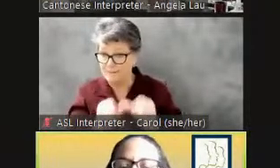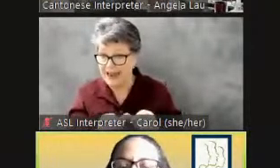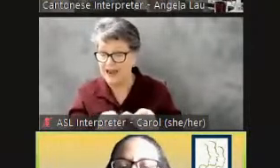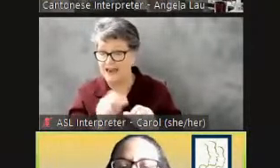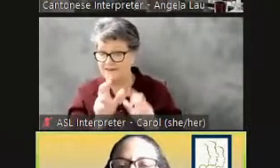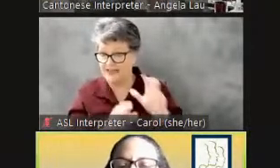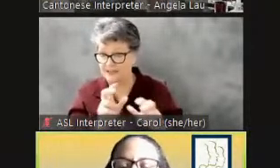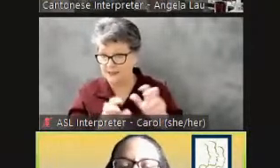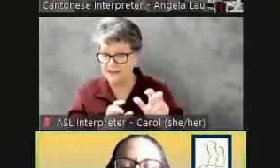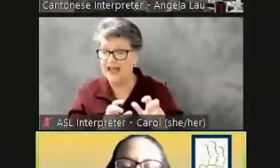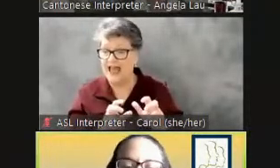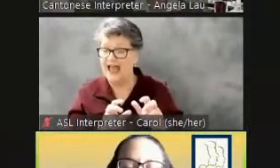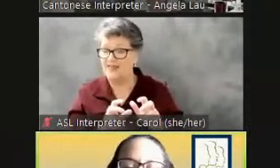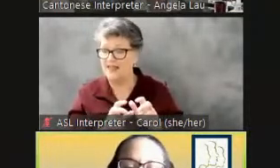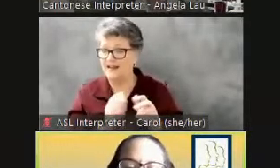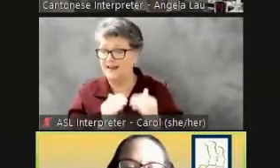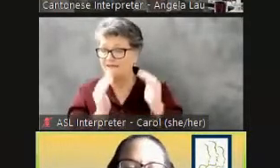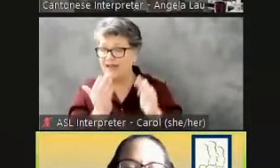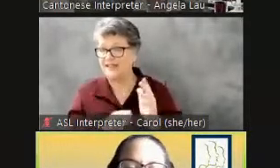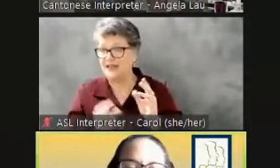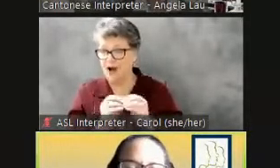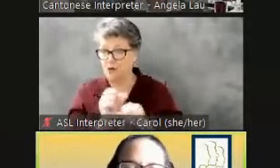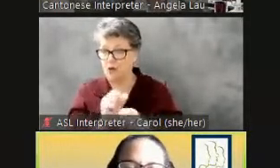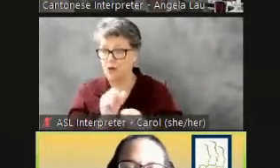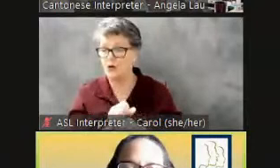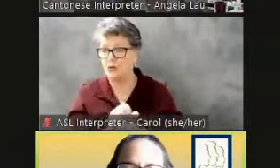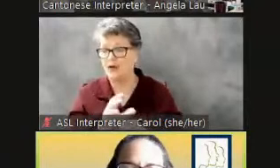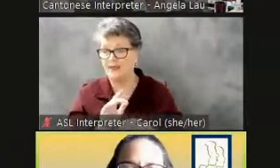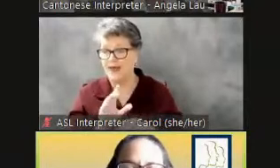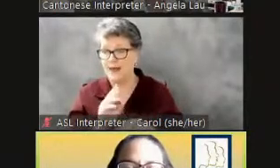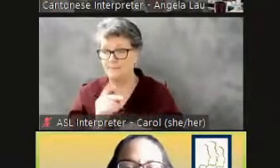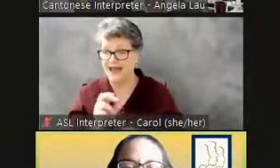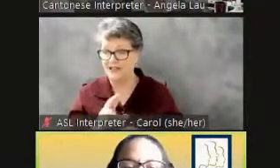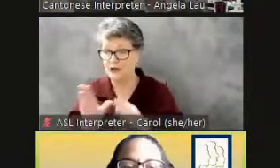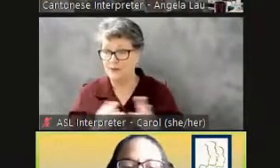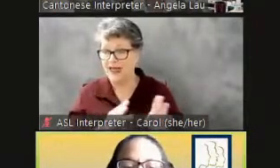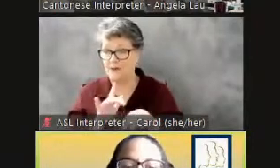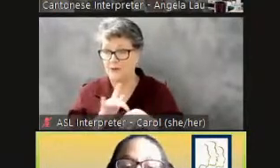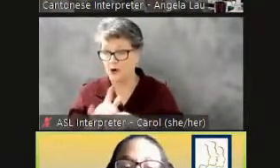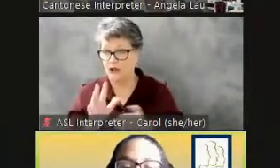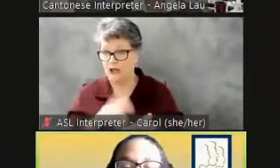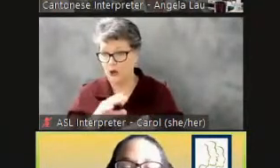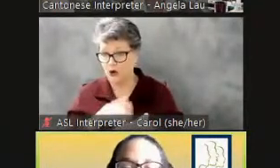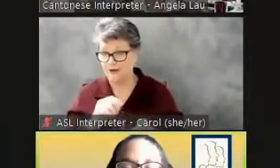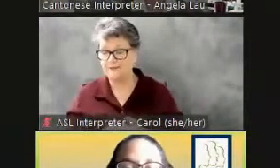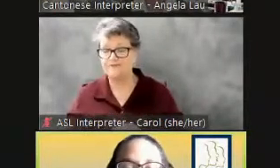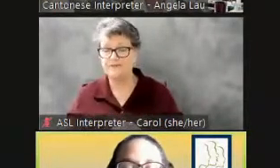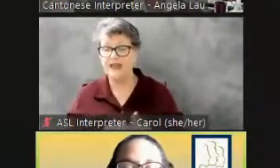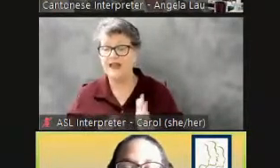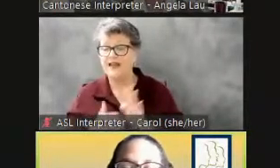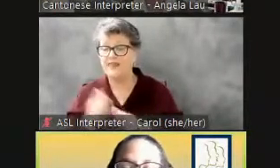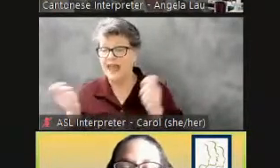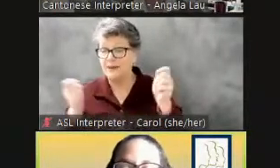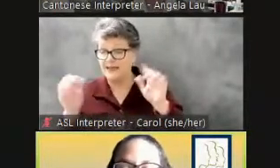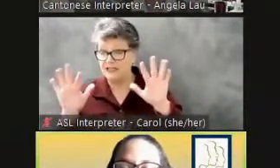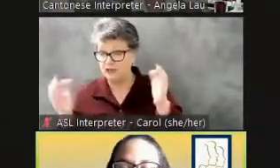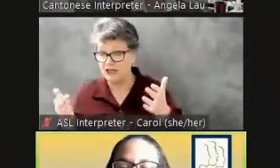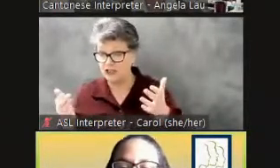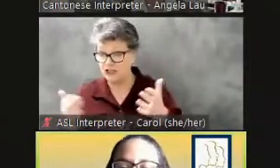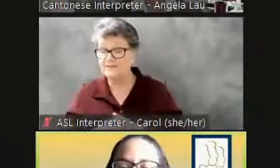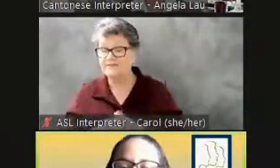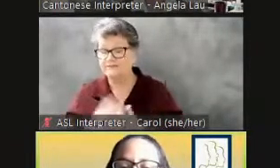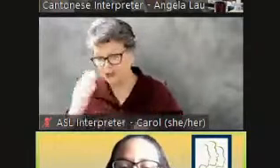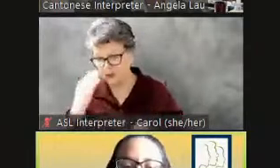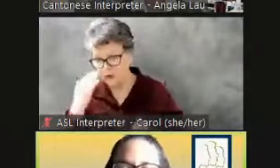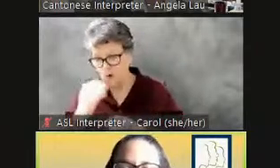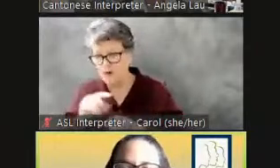course, furthering our work together with the master plan on early learning. The administration, again, as you know,